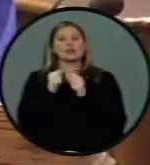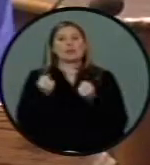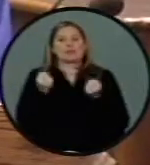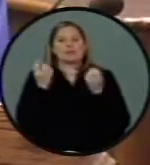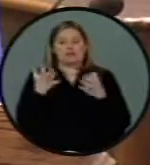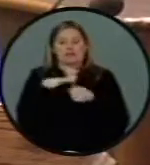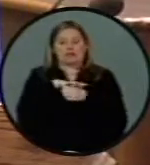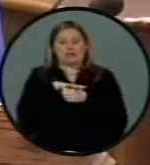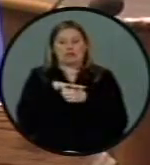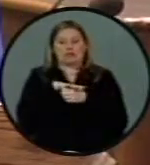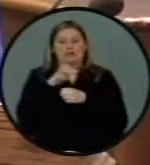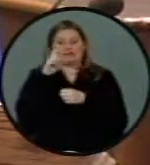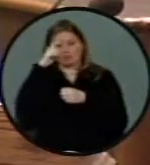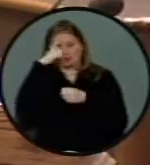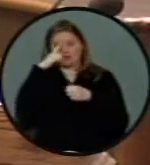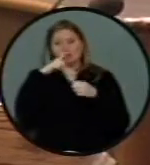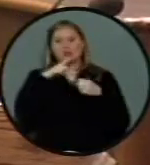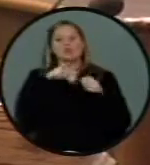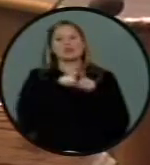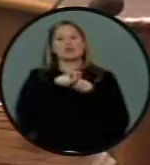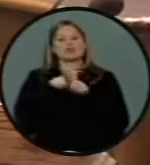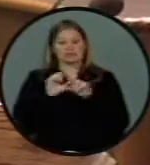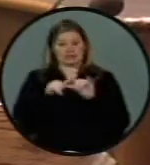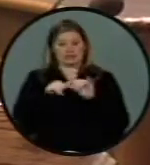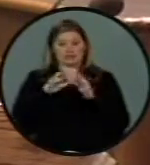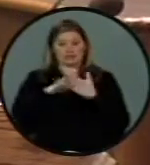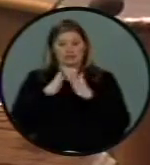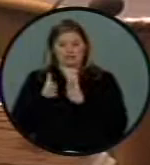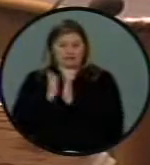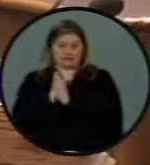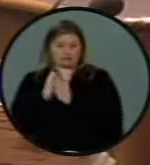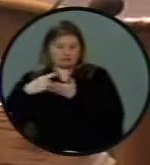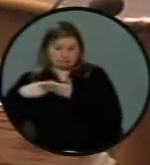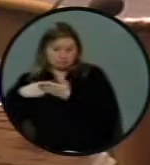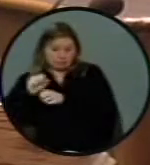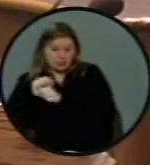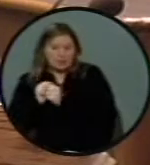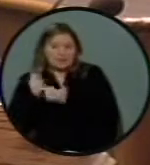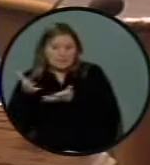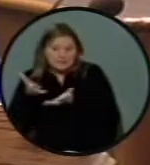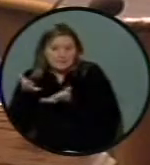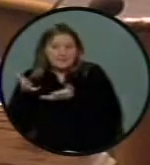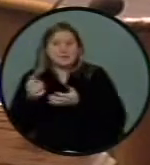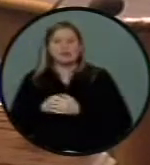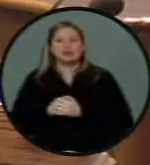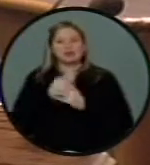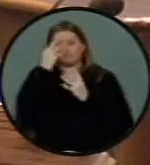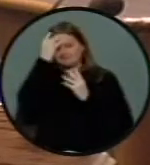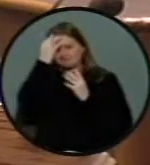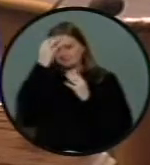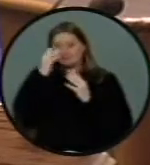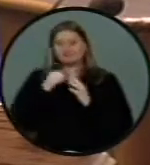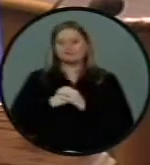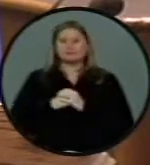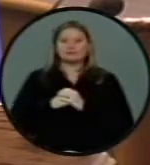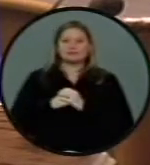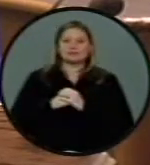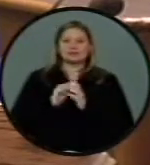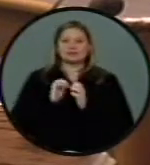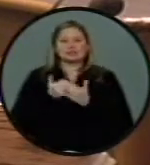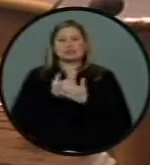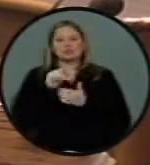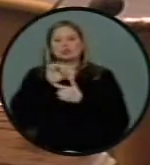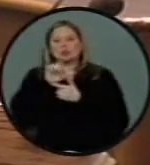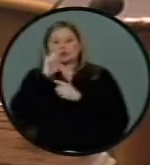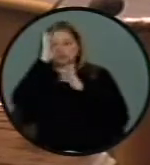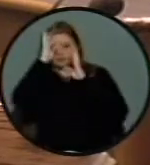local governments and folks from our local engineering community and thinking about how we might, and thinking about new tools